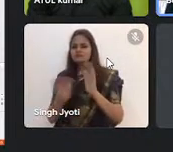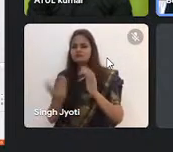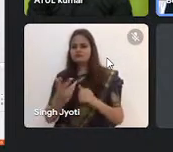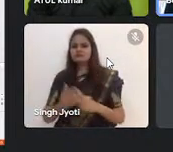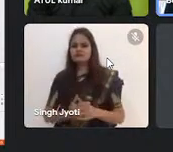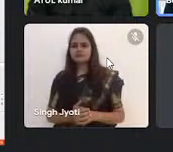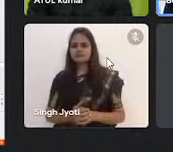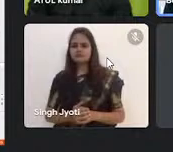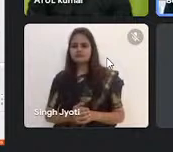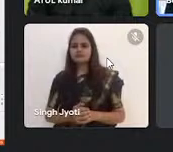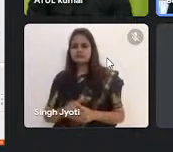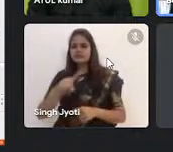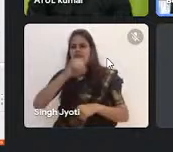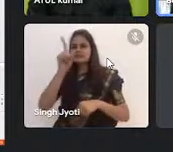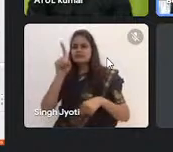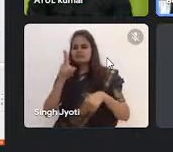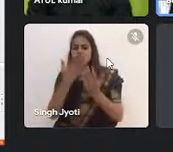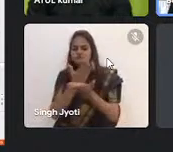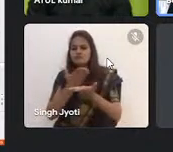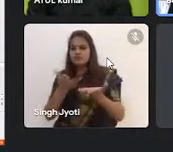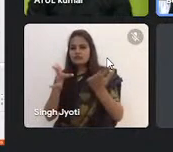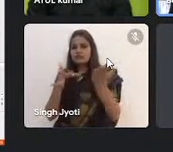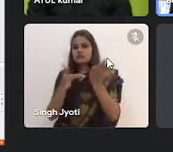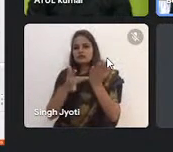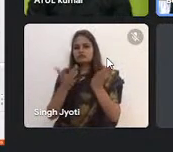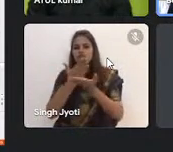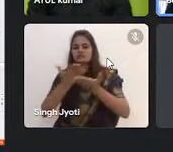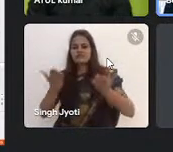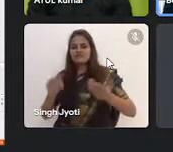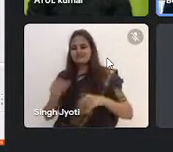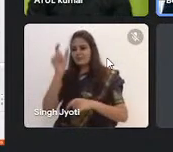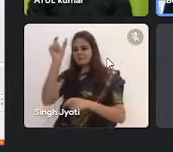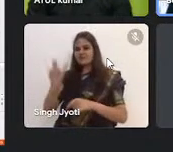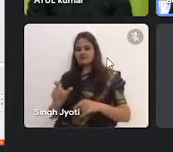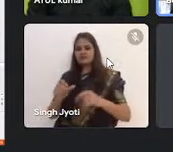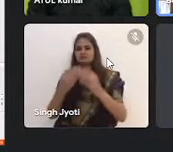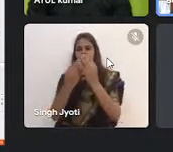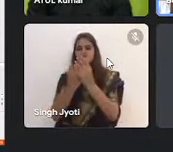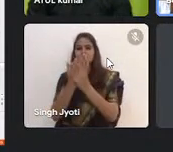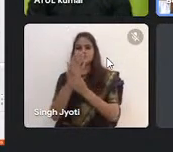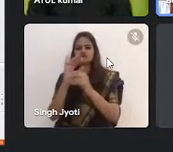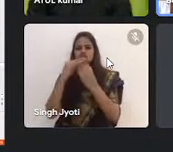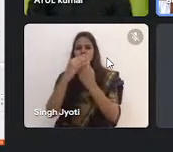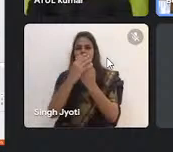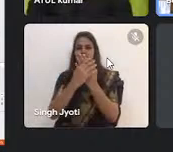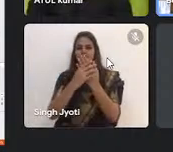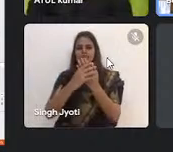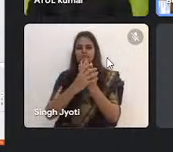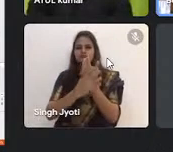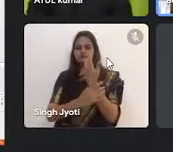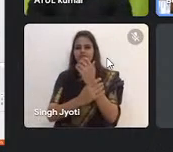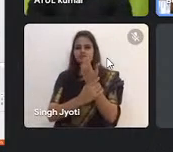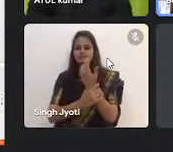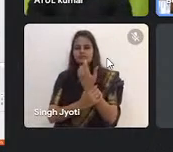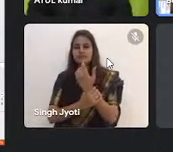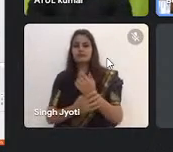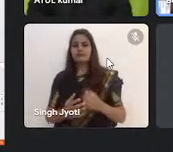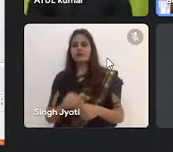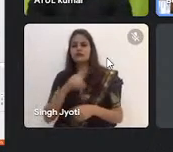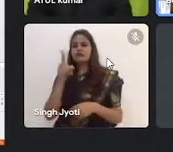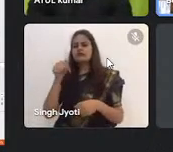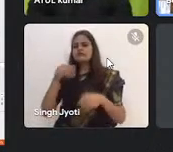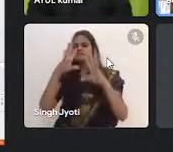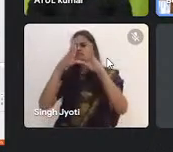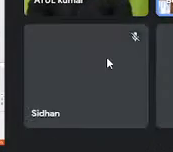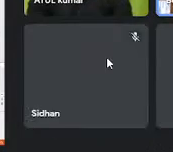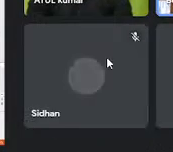are instrumented. The person is wearing some kind of gear. Now, there's an assumption out there that